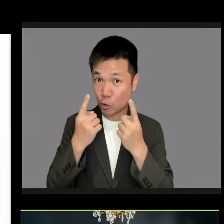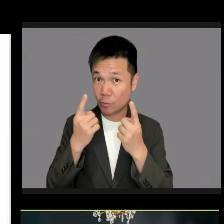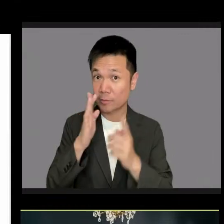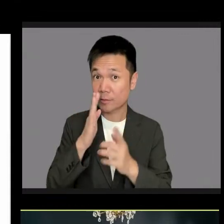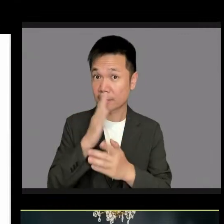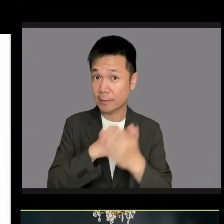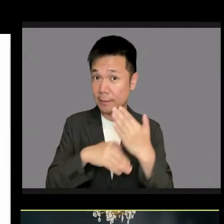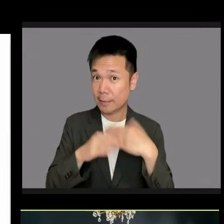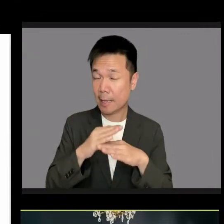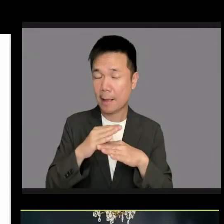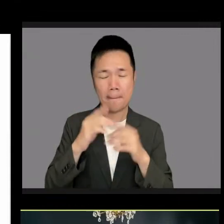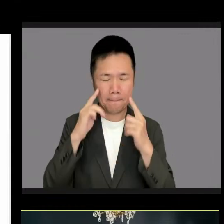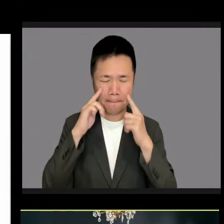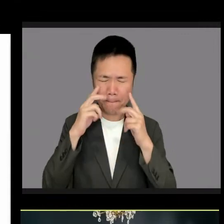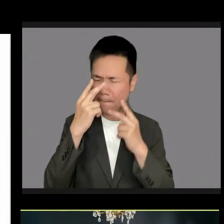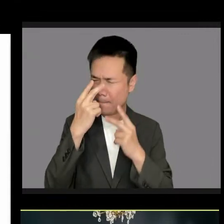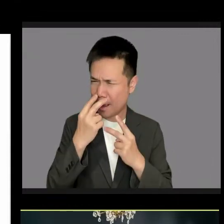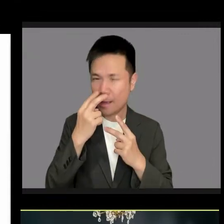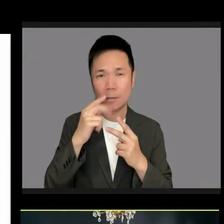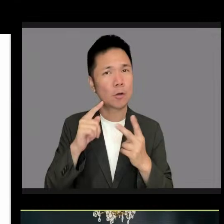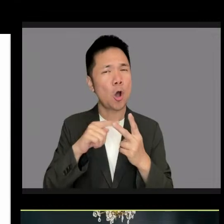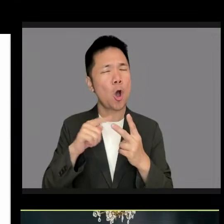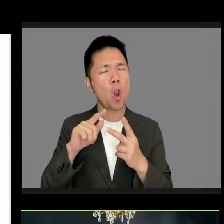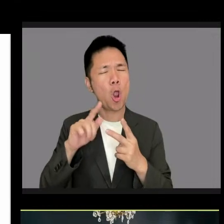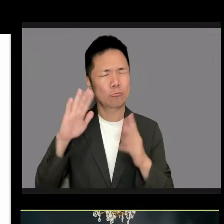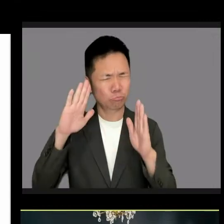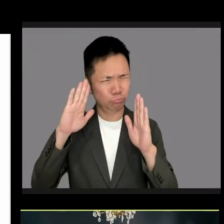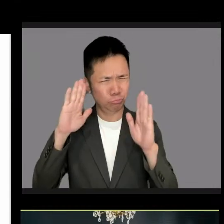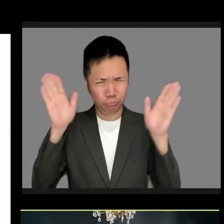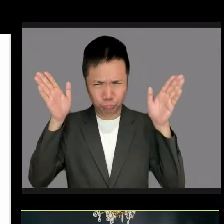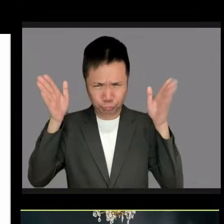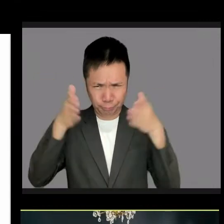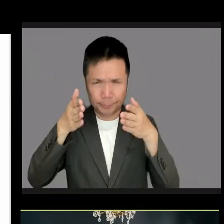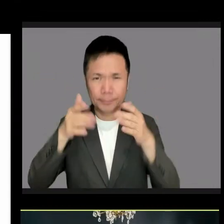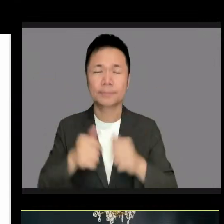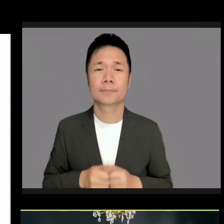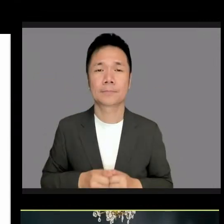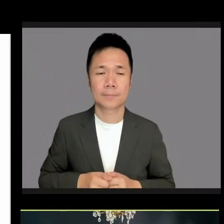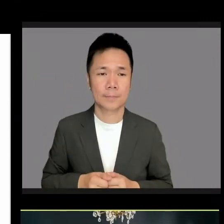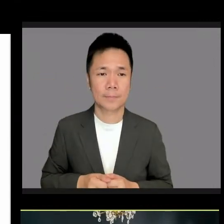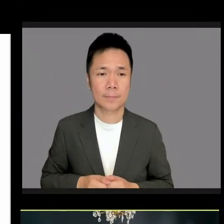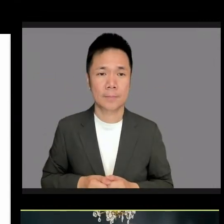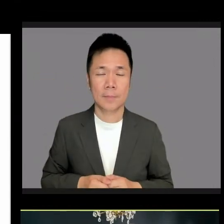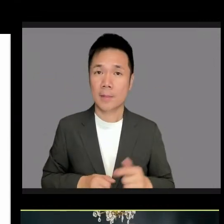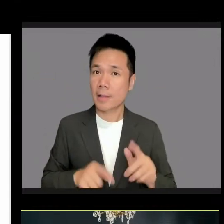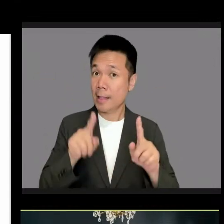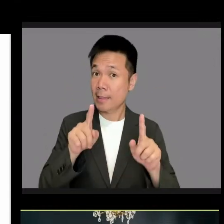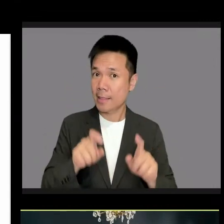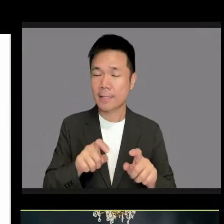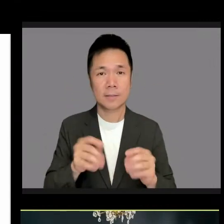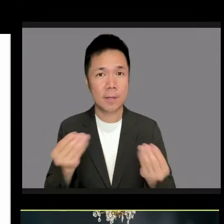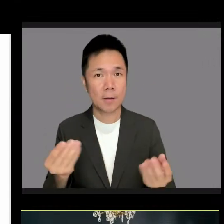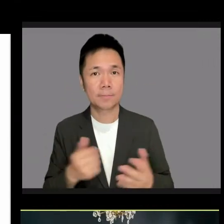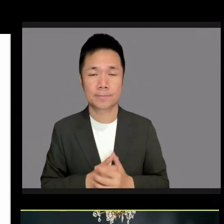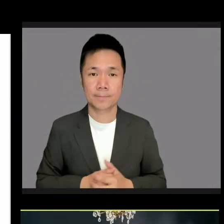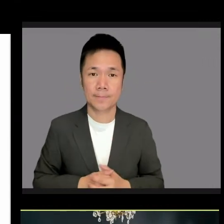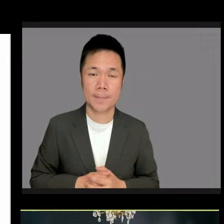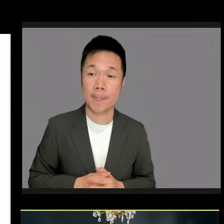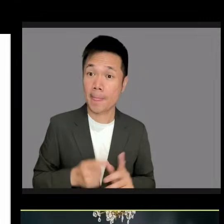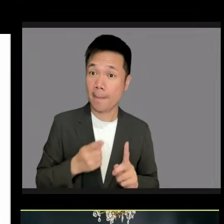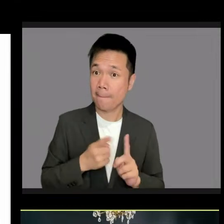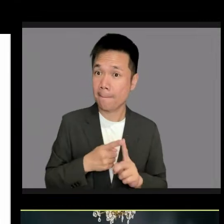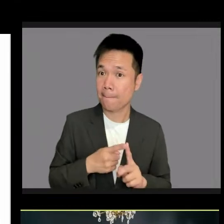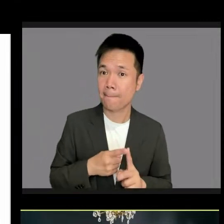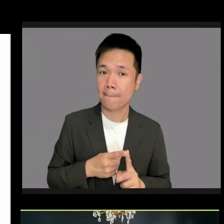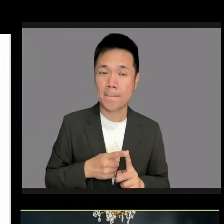mean blindness or someone with low vision. Now, when you're thinking about testing considerations, you've heard the other